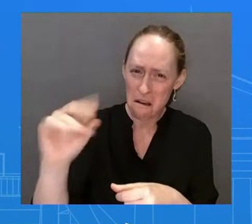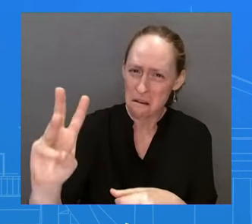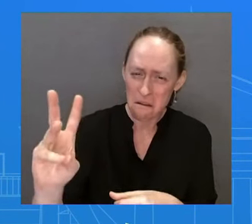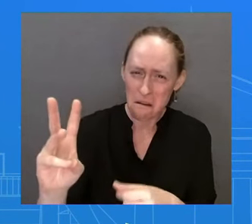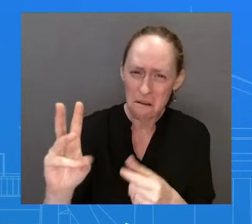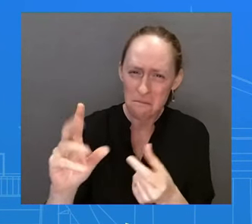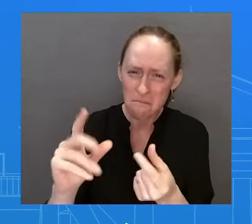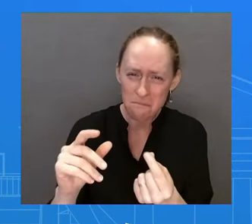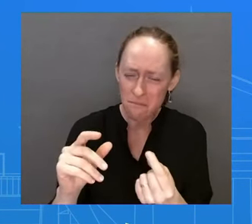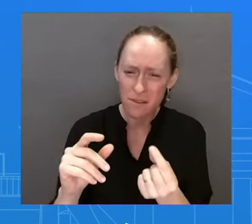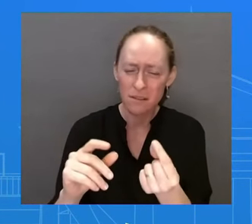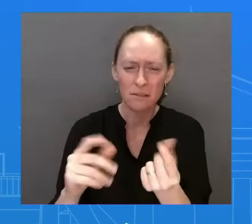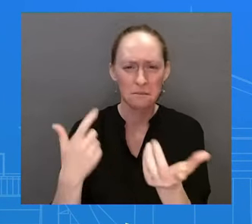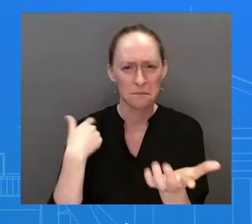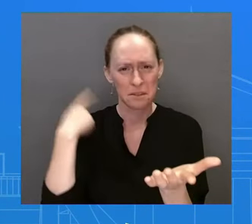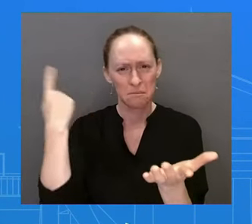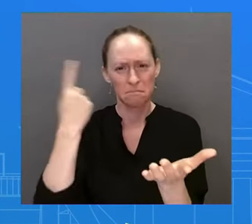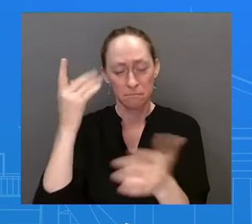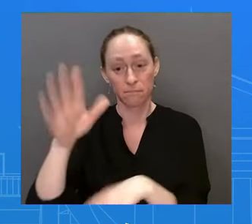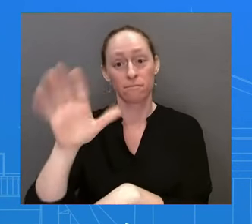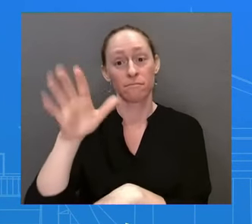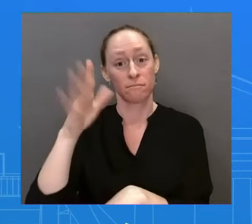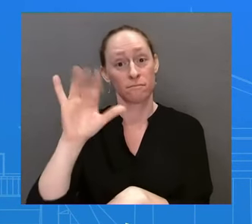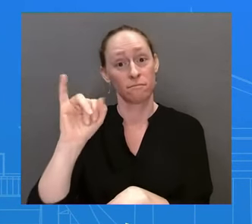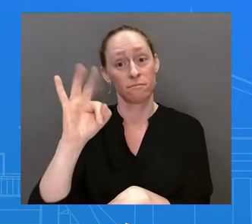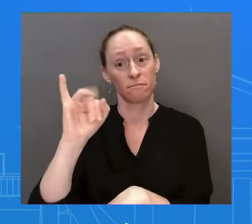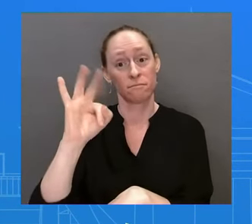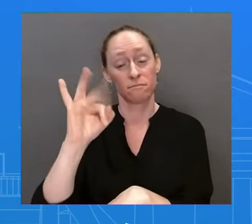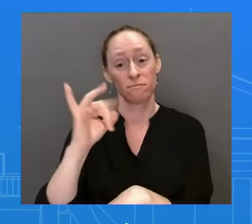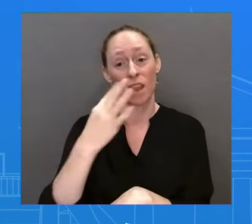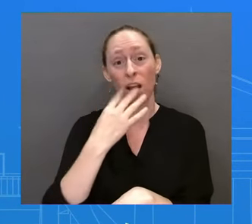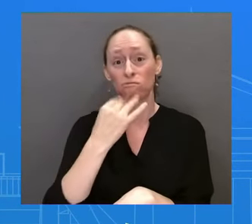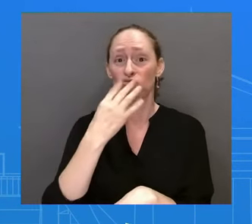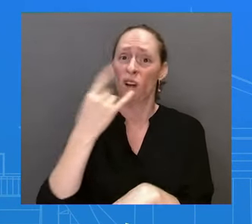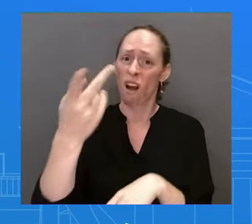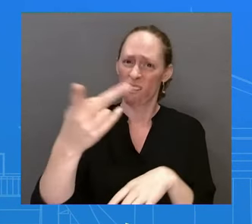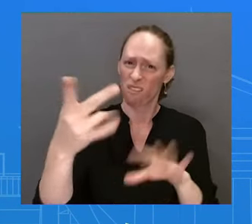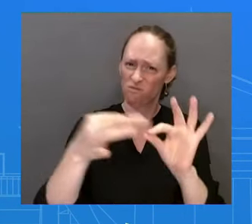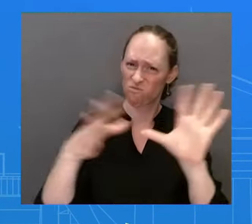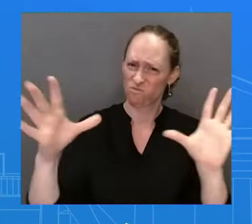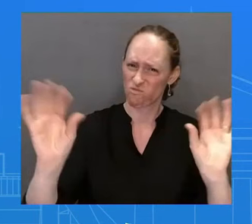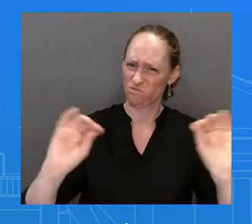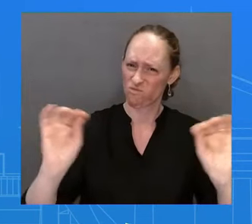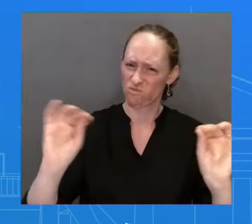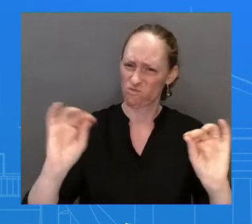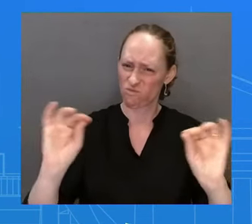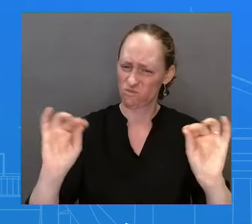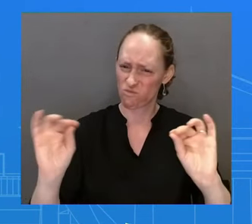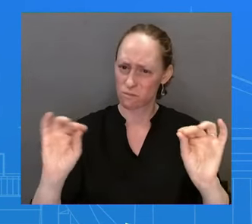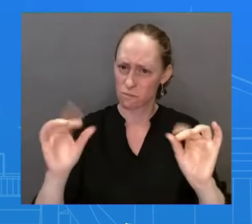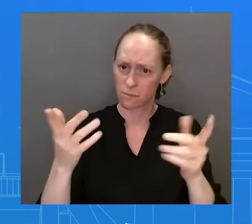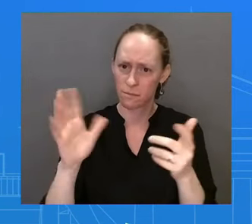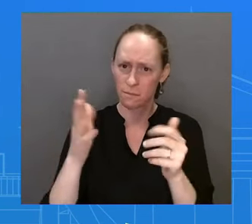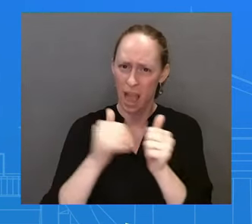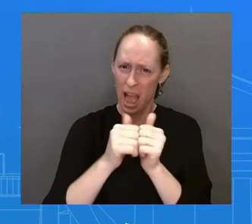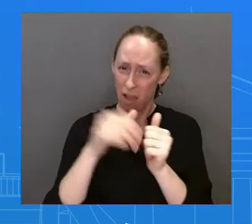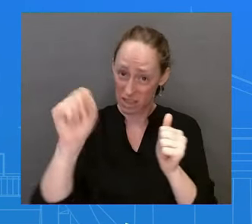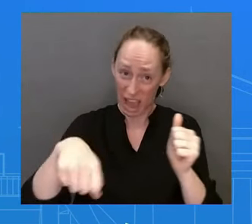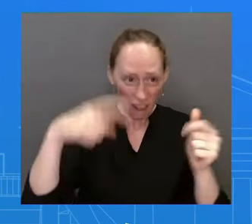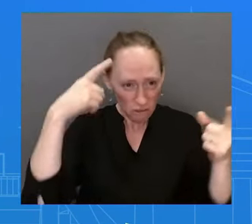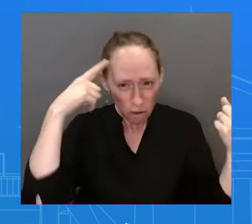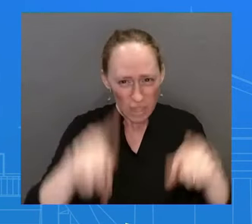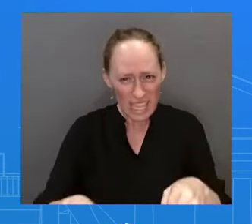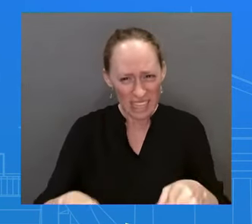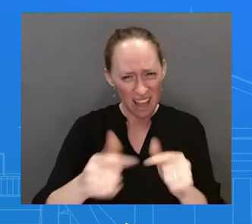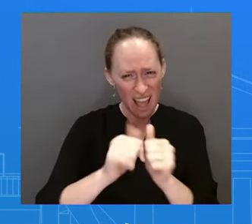not cooperating with you and not on board, and how close do you consult with them? We consult with Israel very, very closely. As a matter of